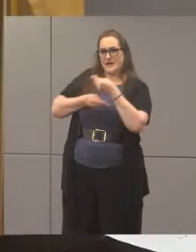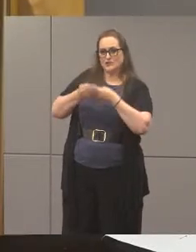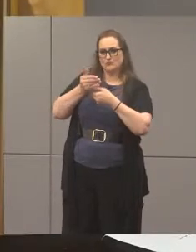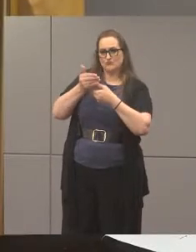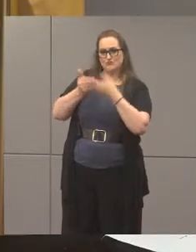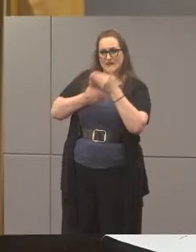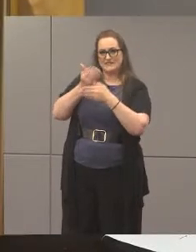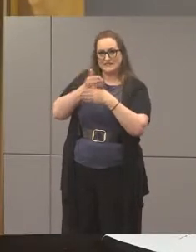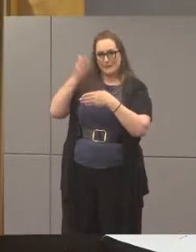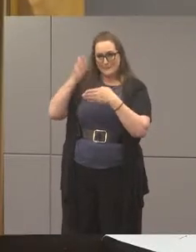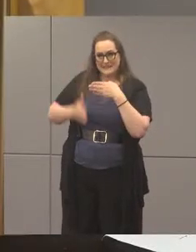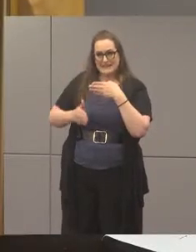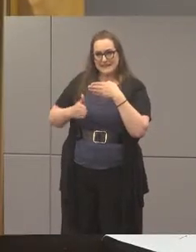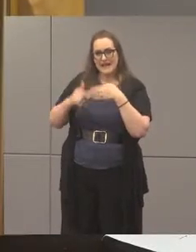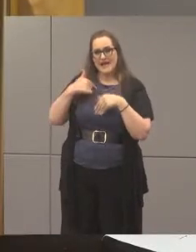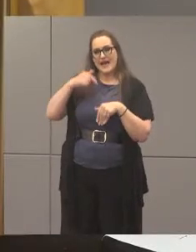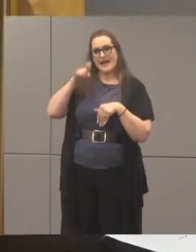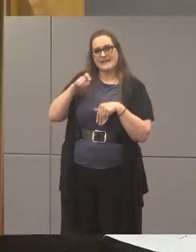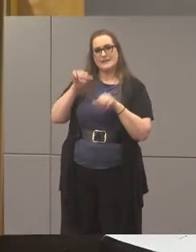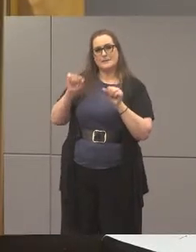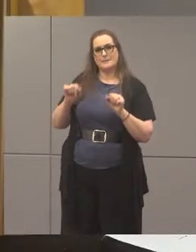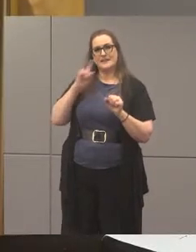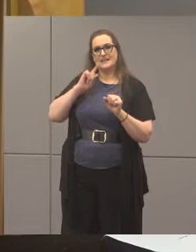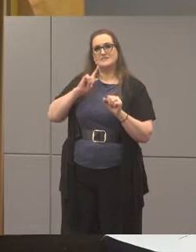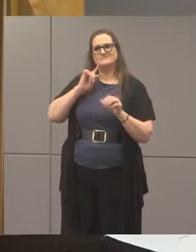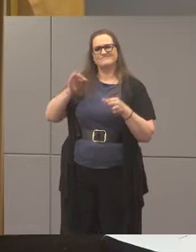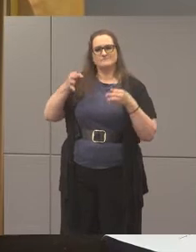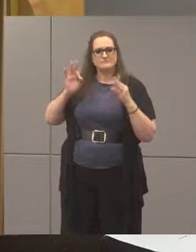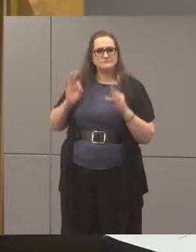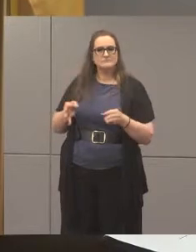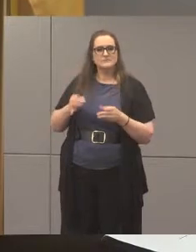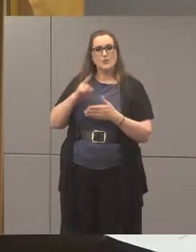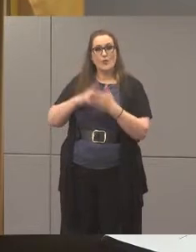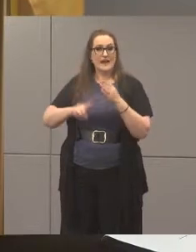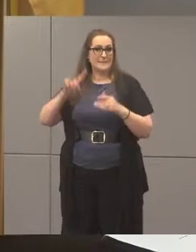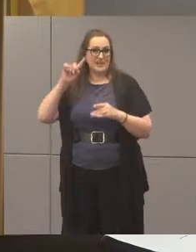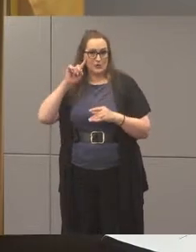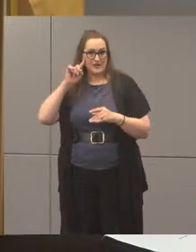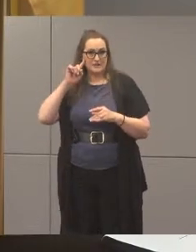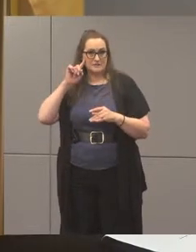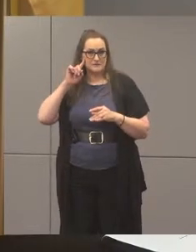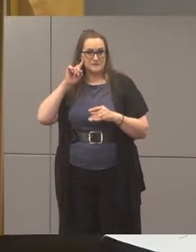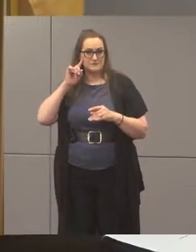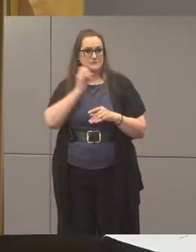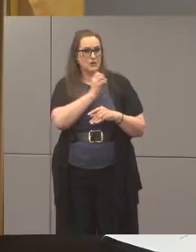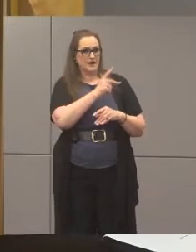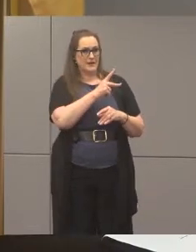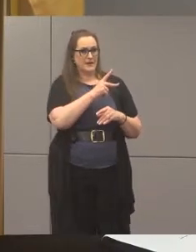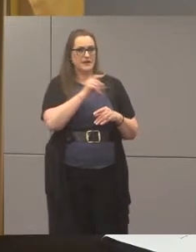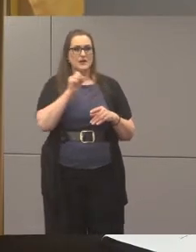process completed, I need to be definitive on what I'm hearing. Okay. So it's